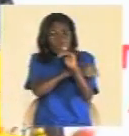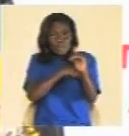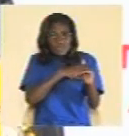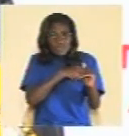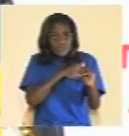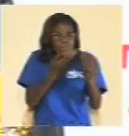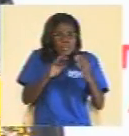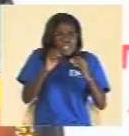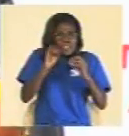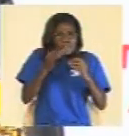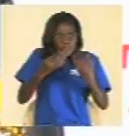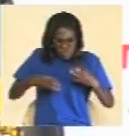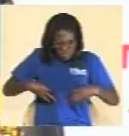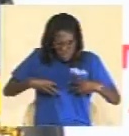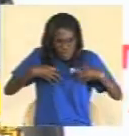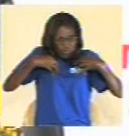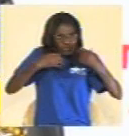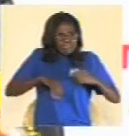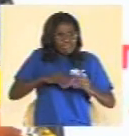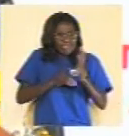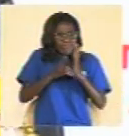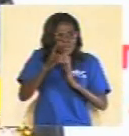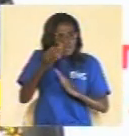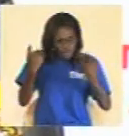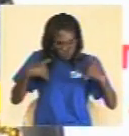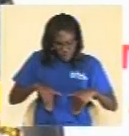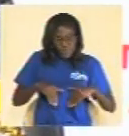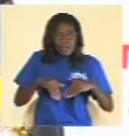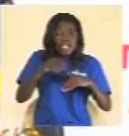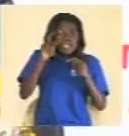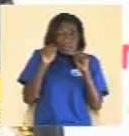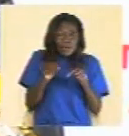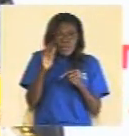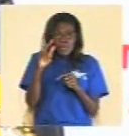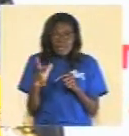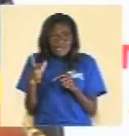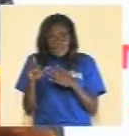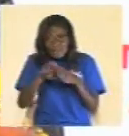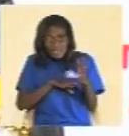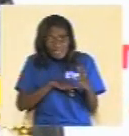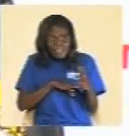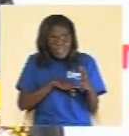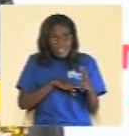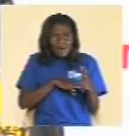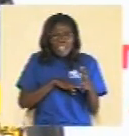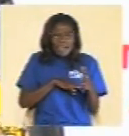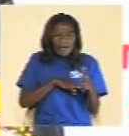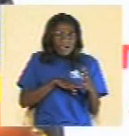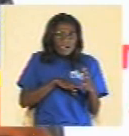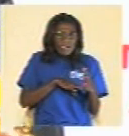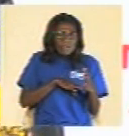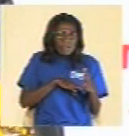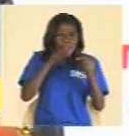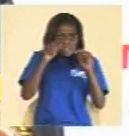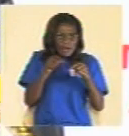when it's advanced, then that is the time the patients come and they look as if the disease has caused